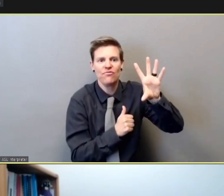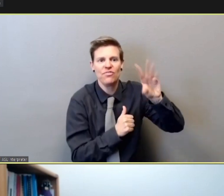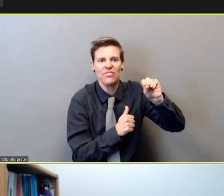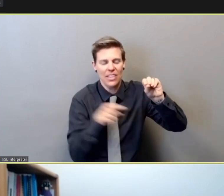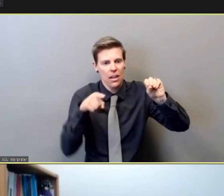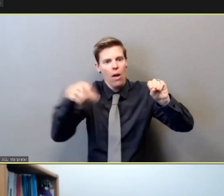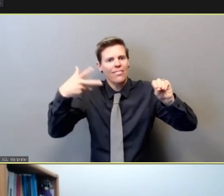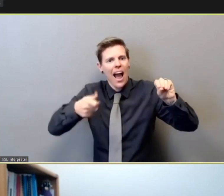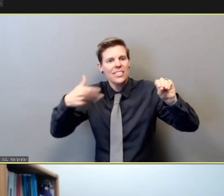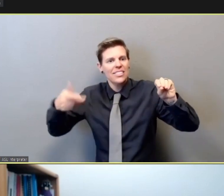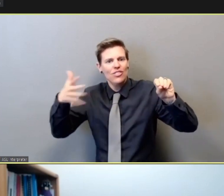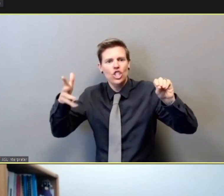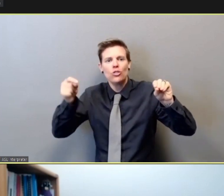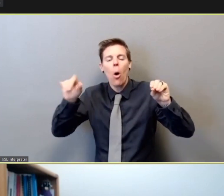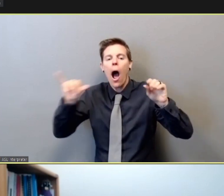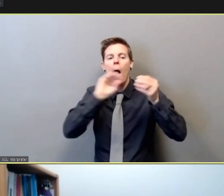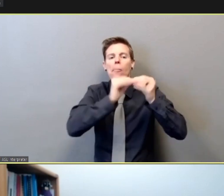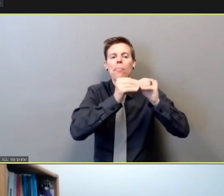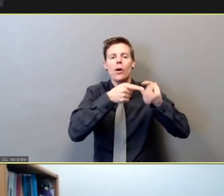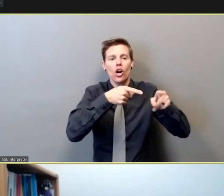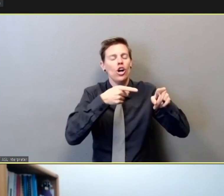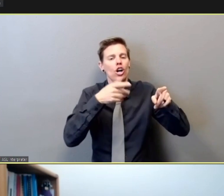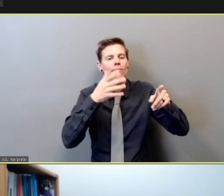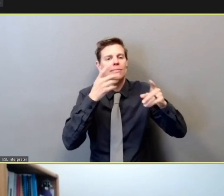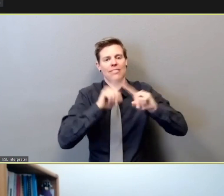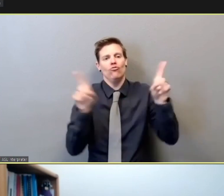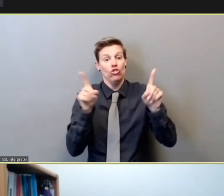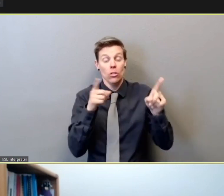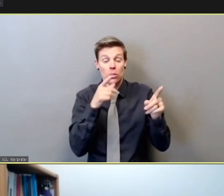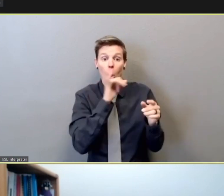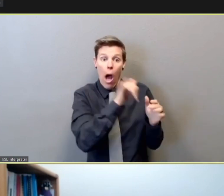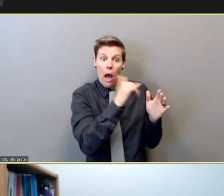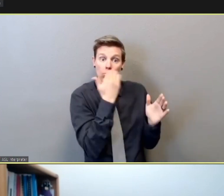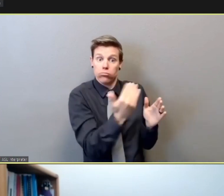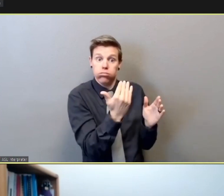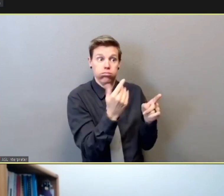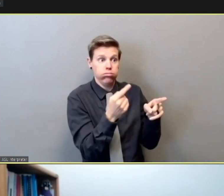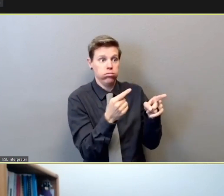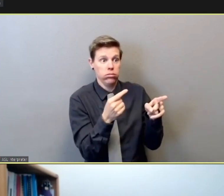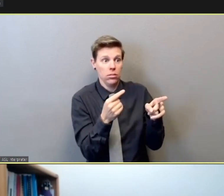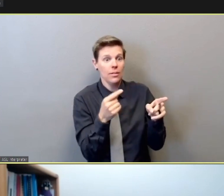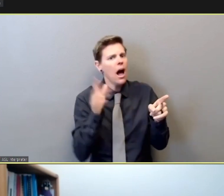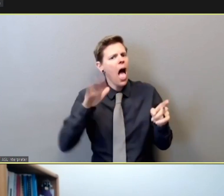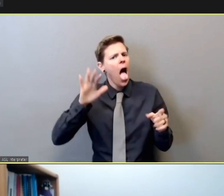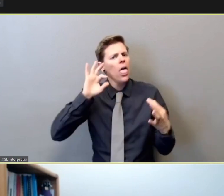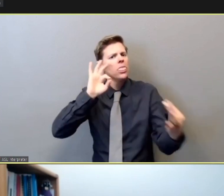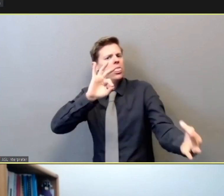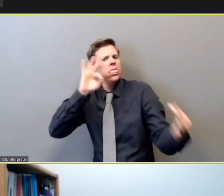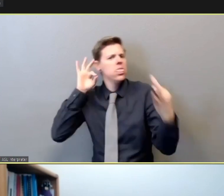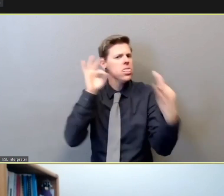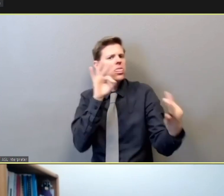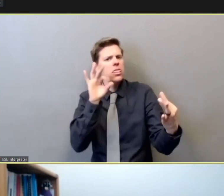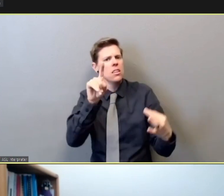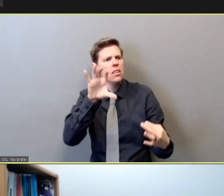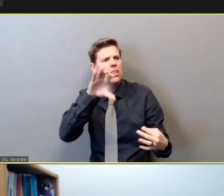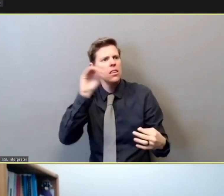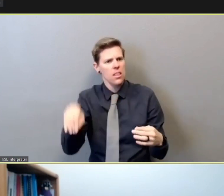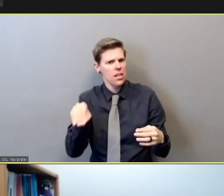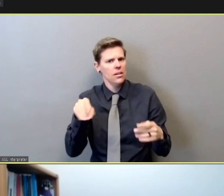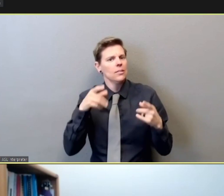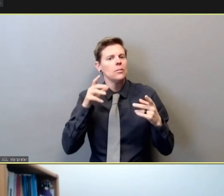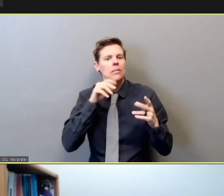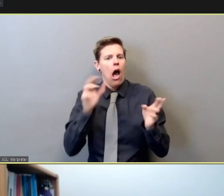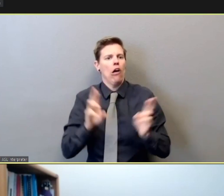the system is good, but it's not perfect in that we didn't stand it up immediately as we got vaccine doses. And you